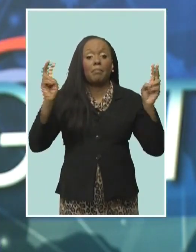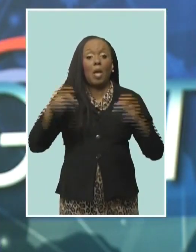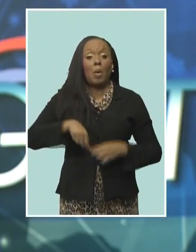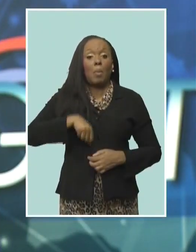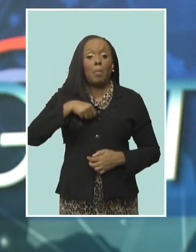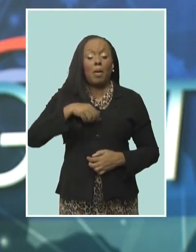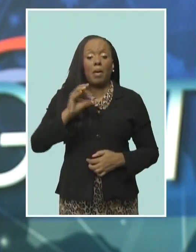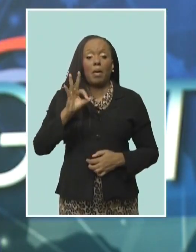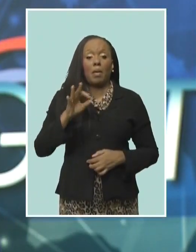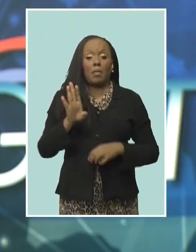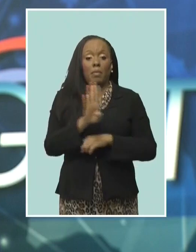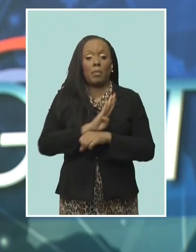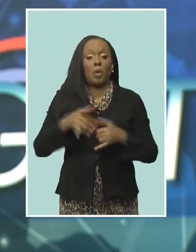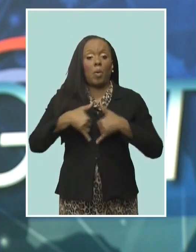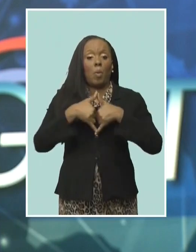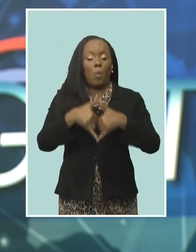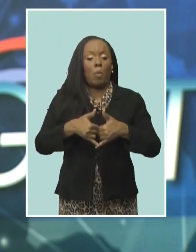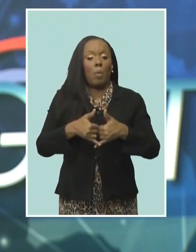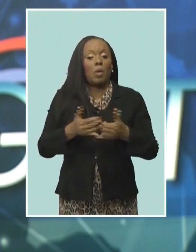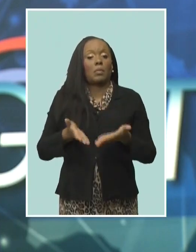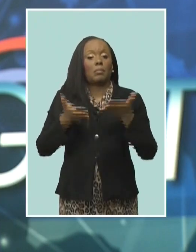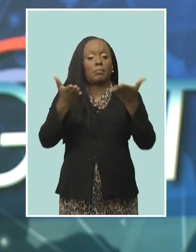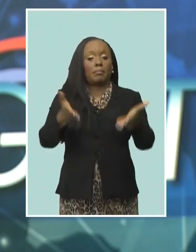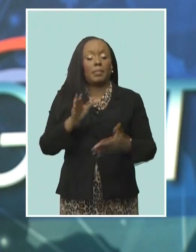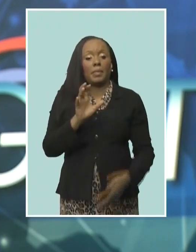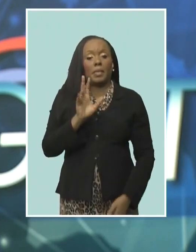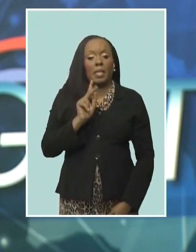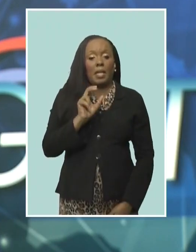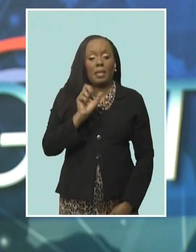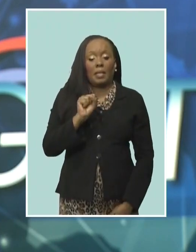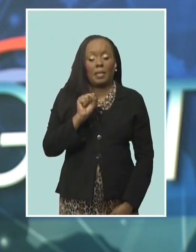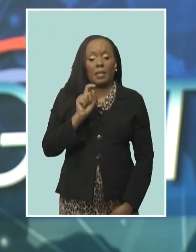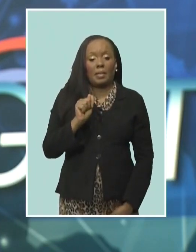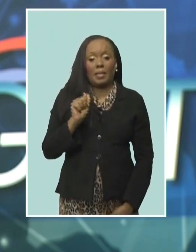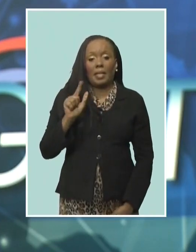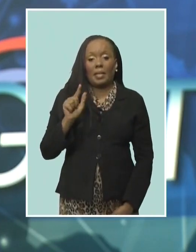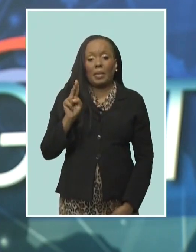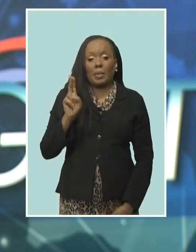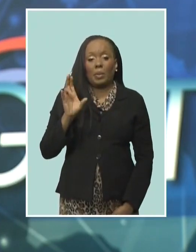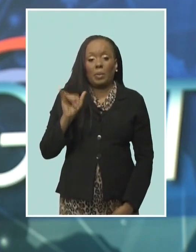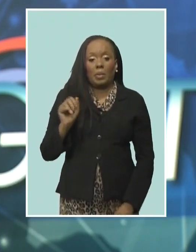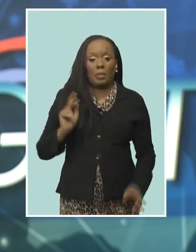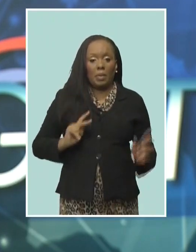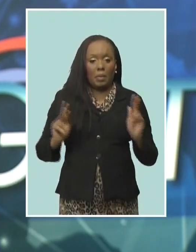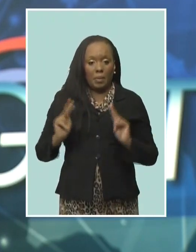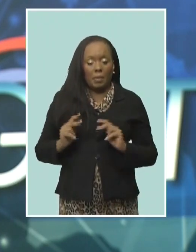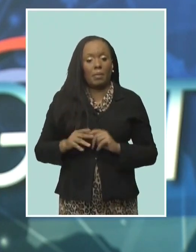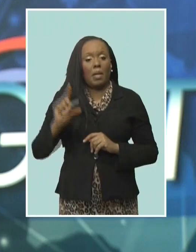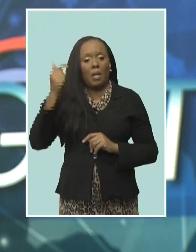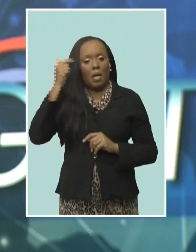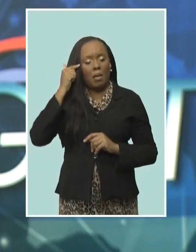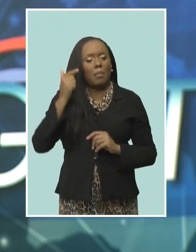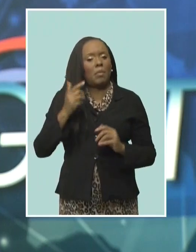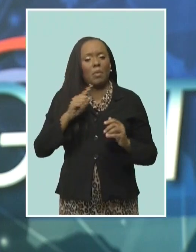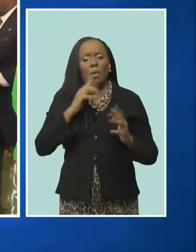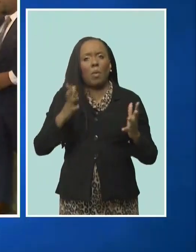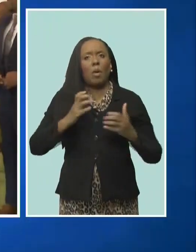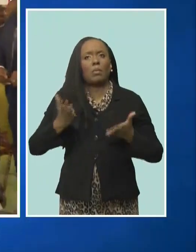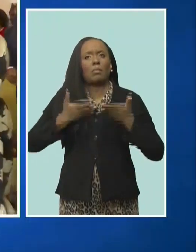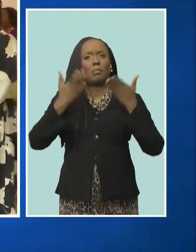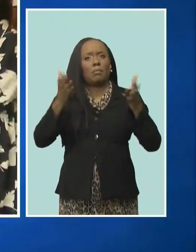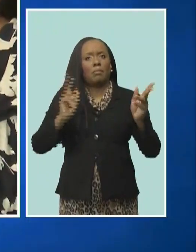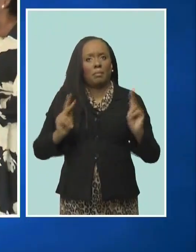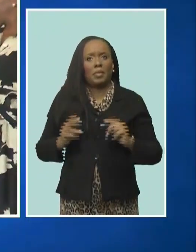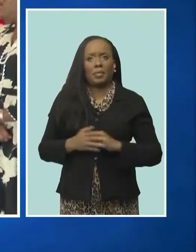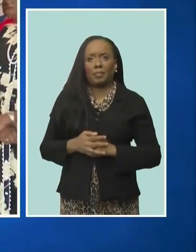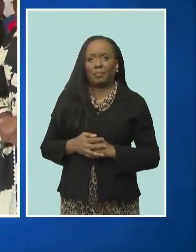Lucie residents, Prime Minister Mia Moore-Motley noted government is laser-focused on delivering to the people. Claims